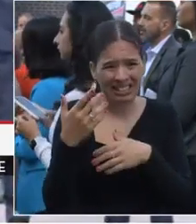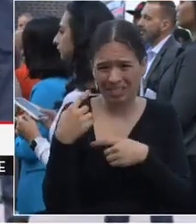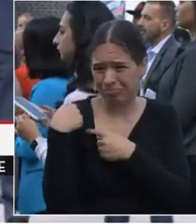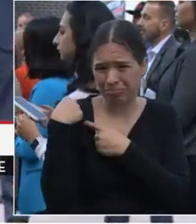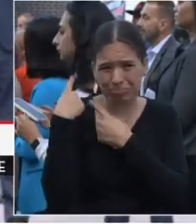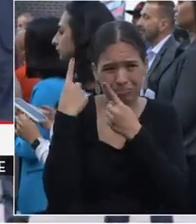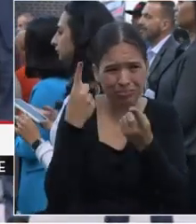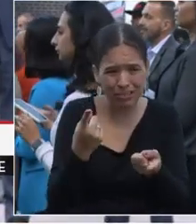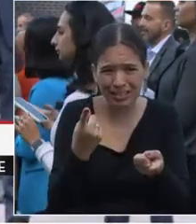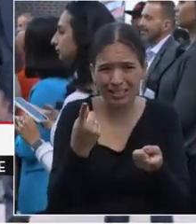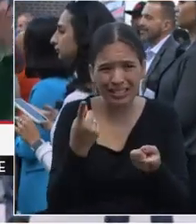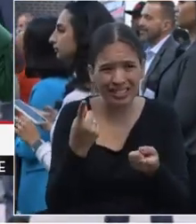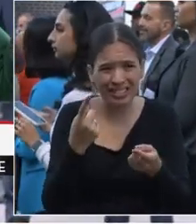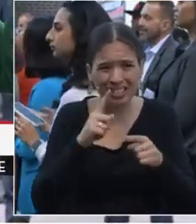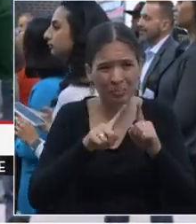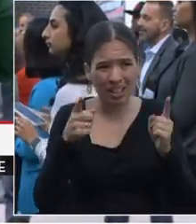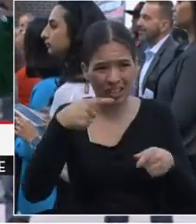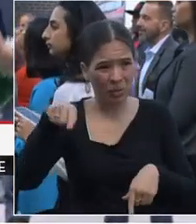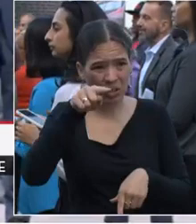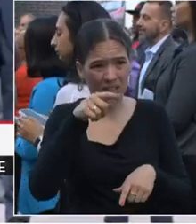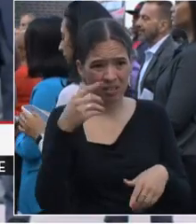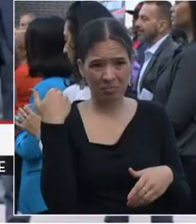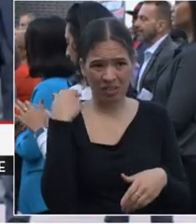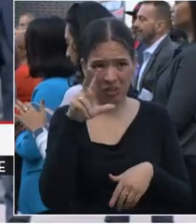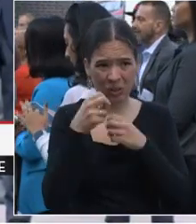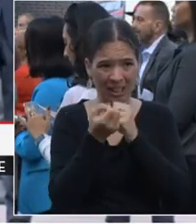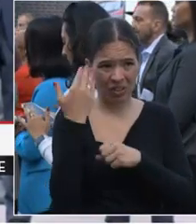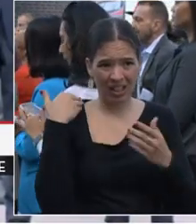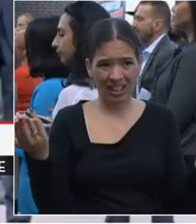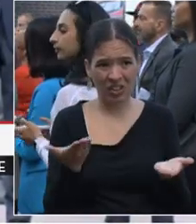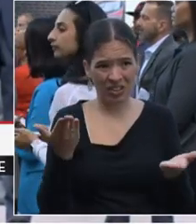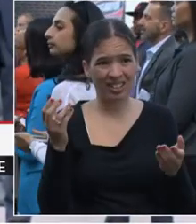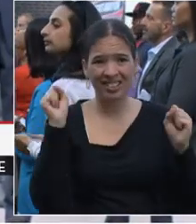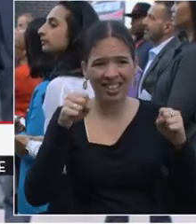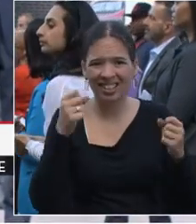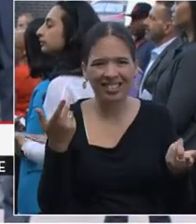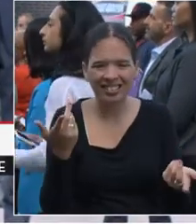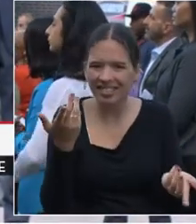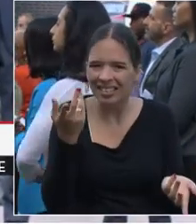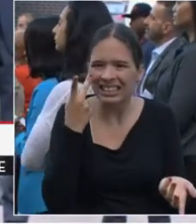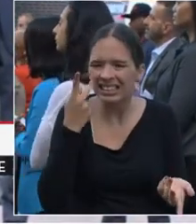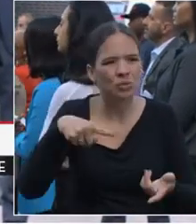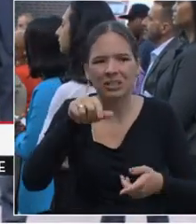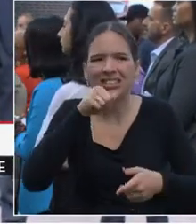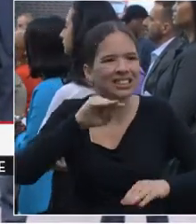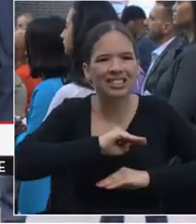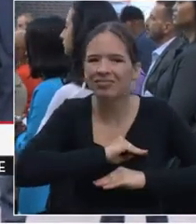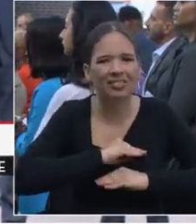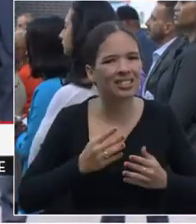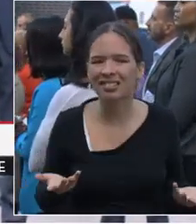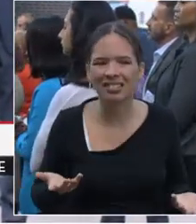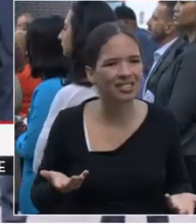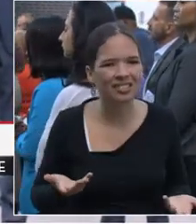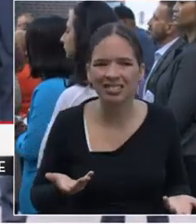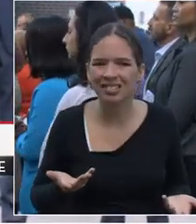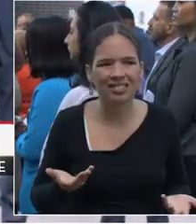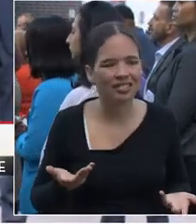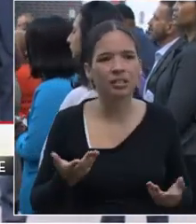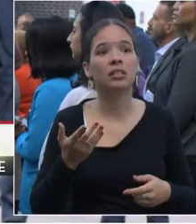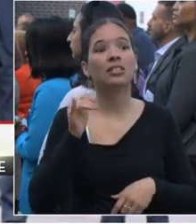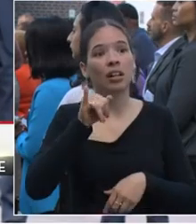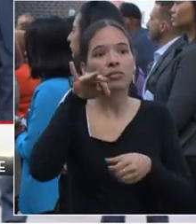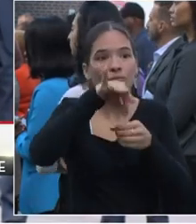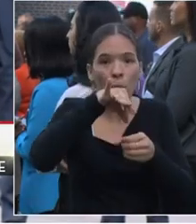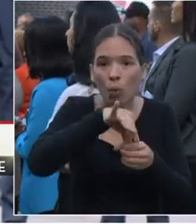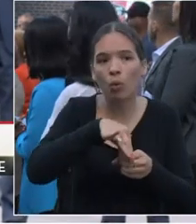of this community? They weren't satisfied with what was happening. They went to their elected officials, Mayor Williams at the time,